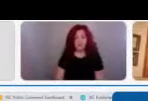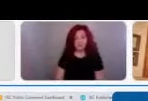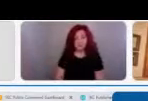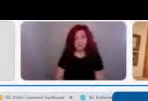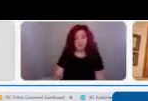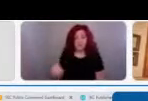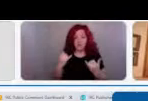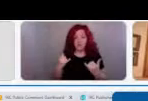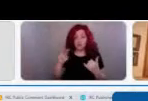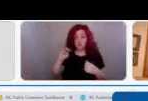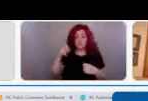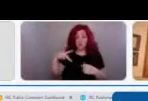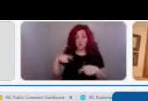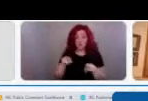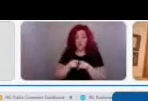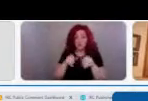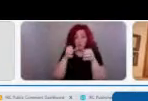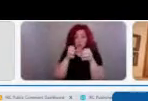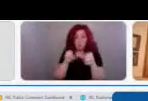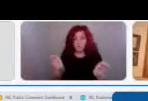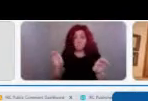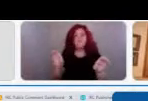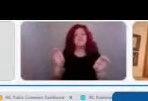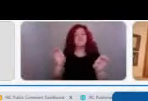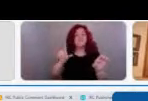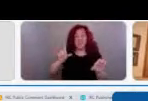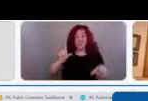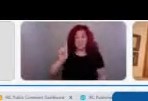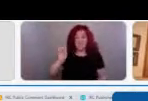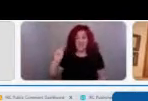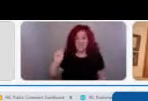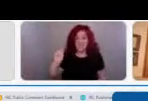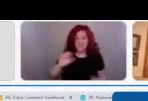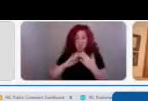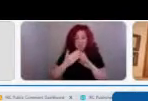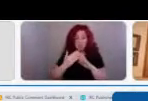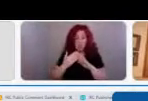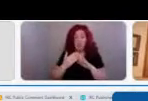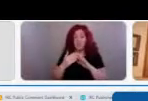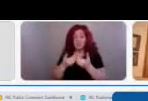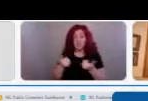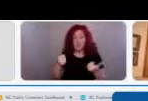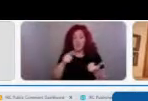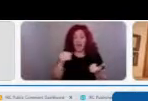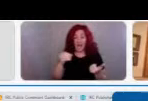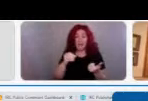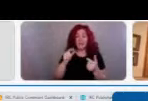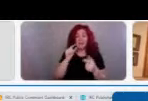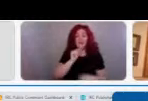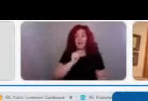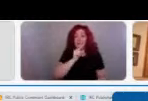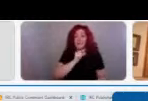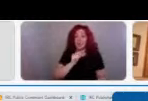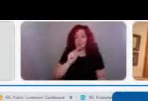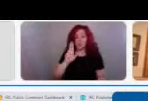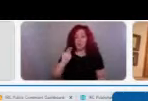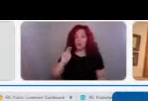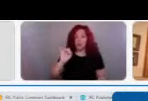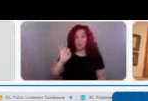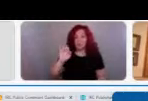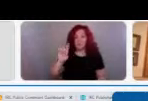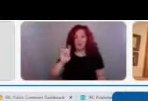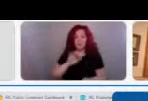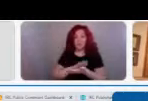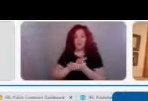the current map also breaks up a great deal of the lds community as well as the gilbert unified school district the